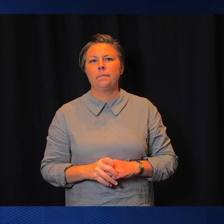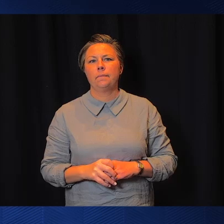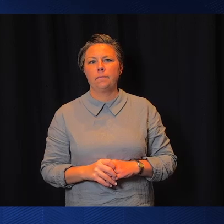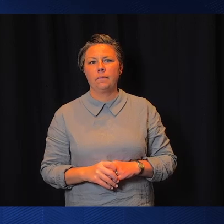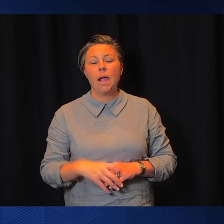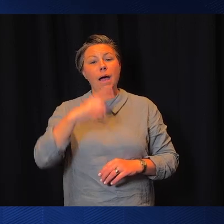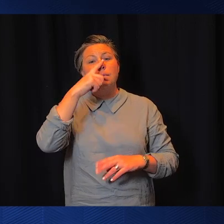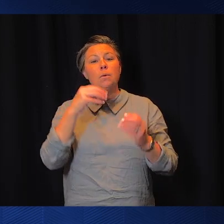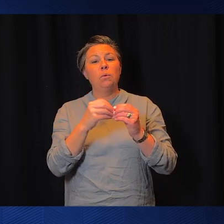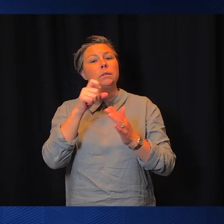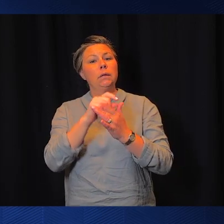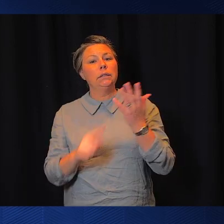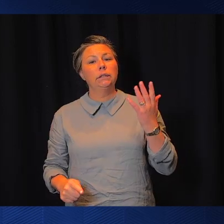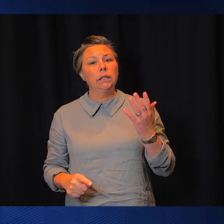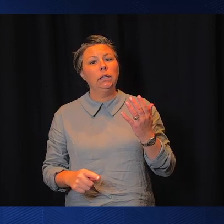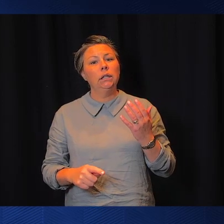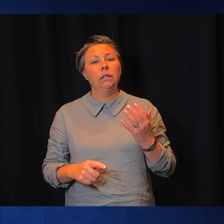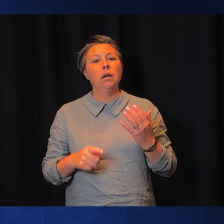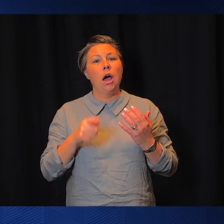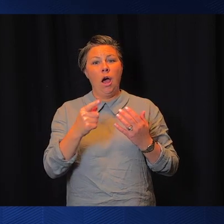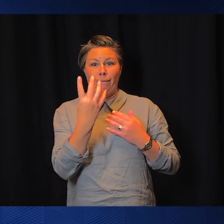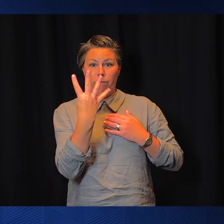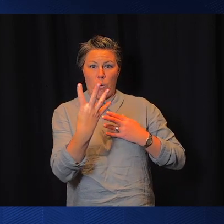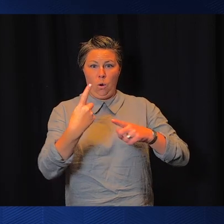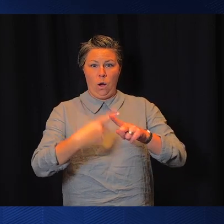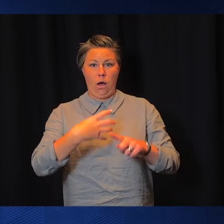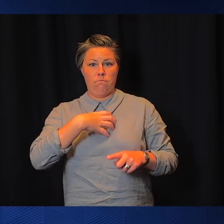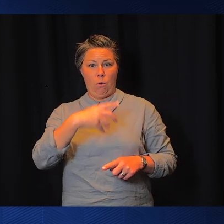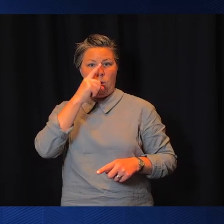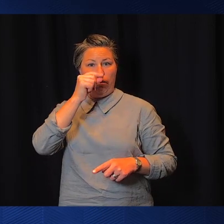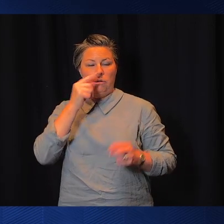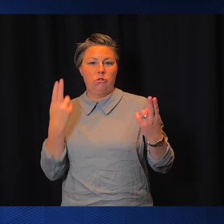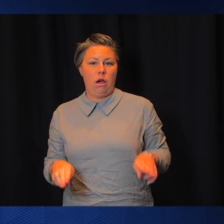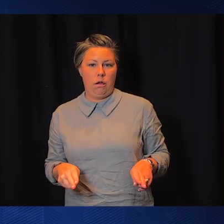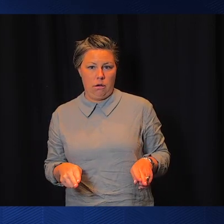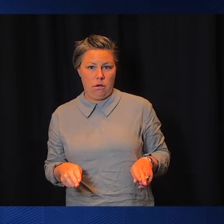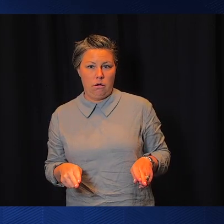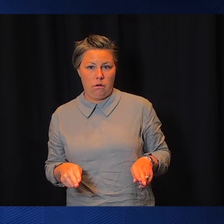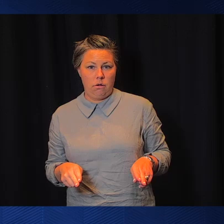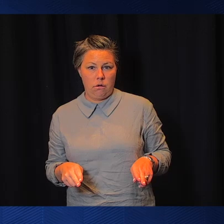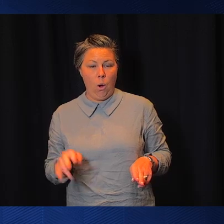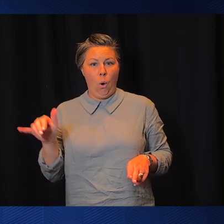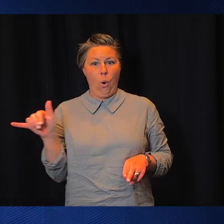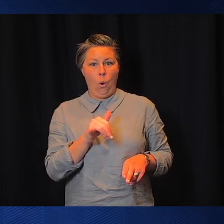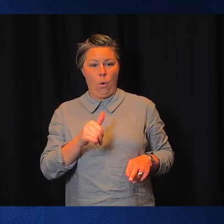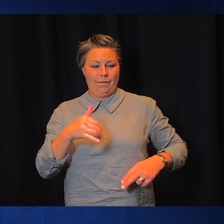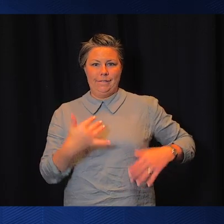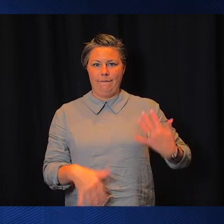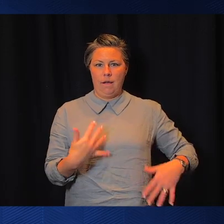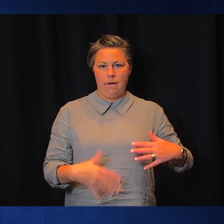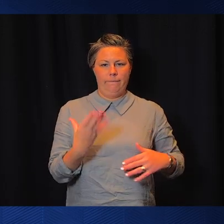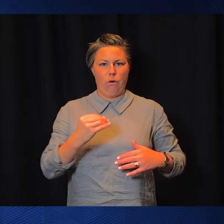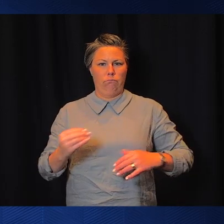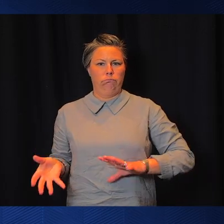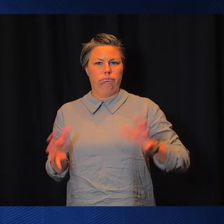People with disabilities are 4 times more likely to die or be impacted during